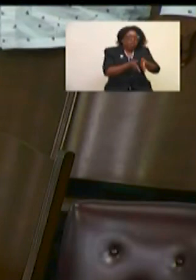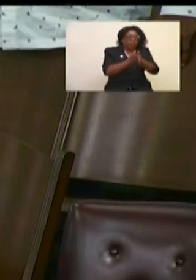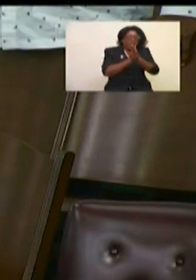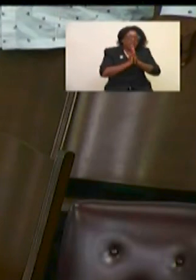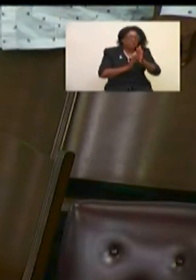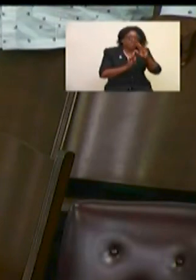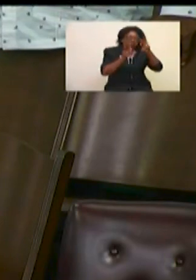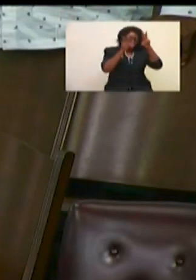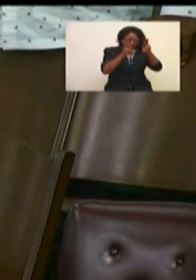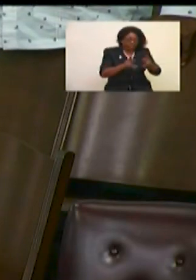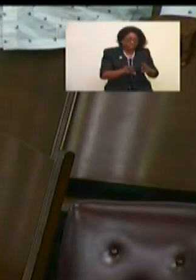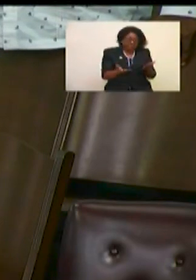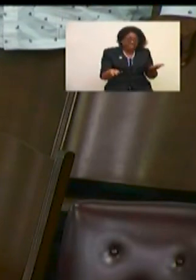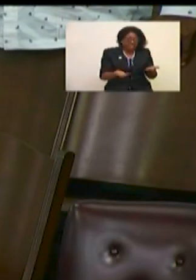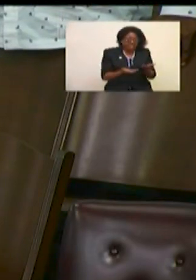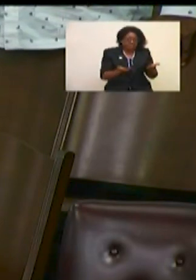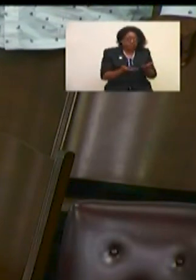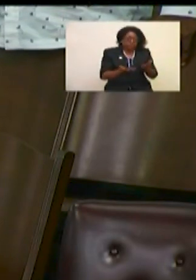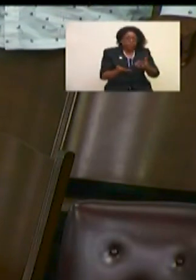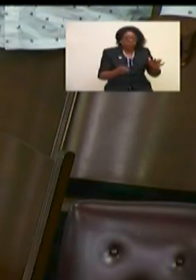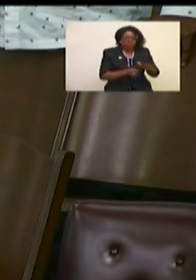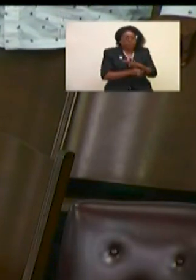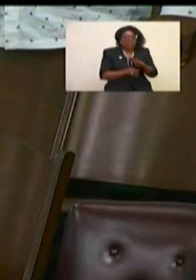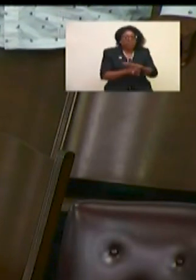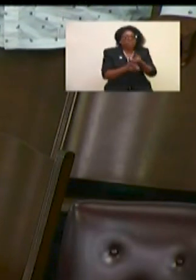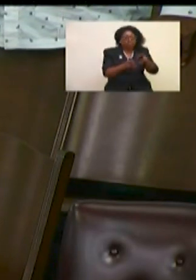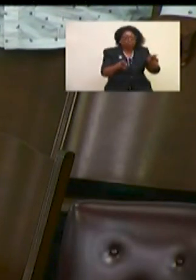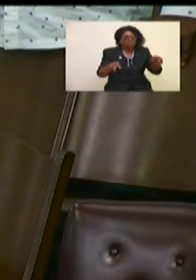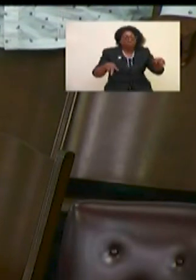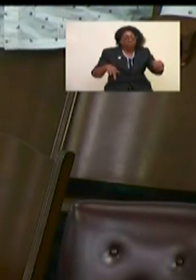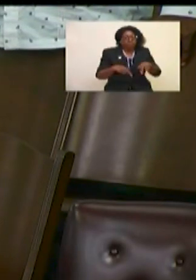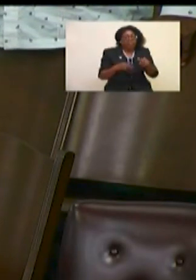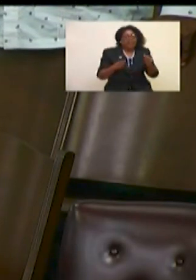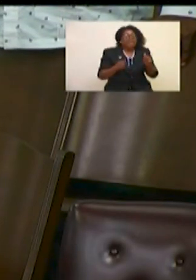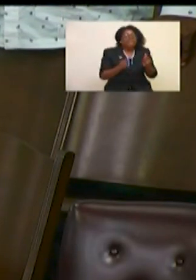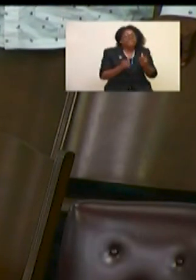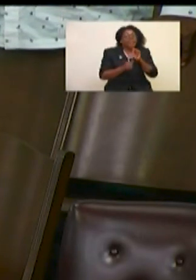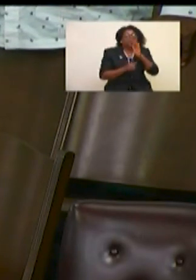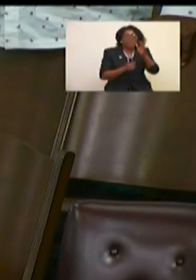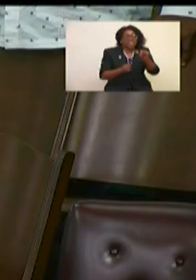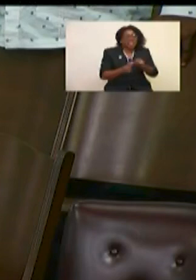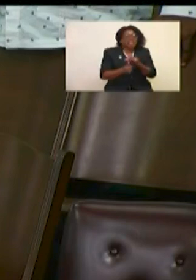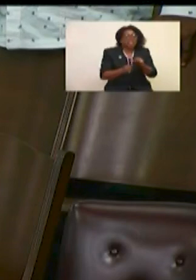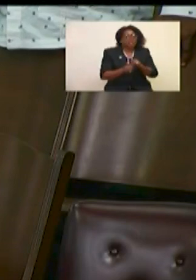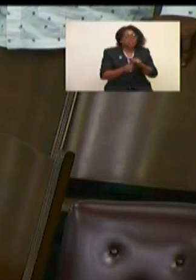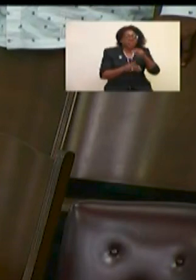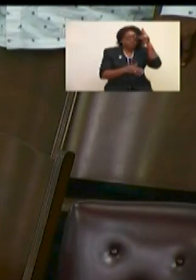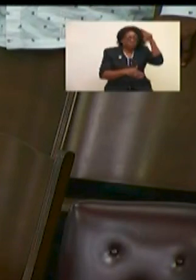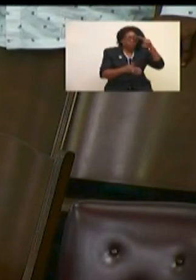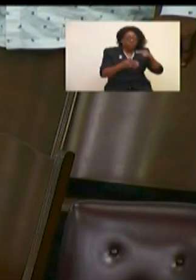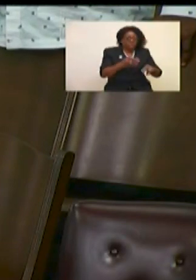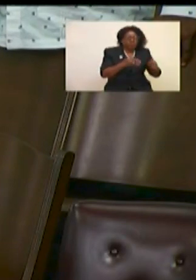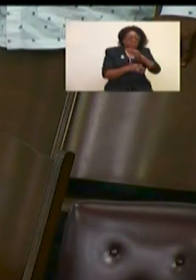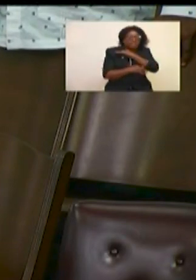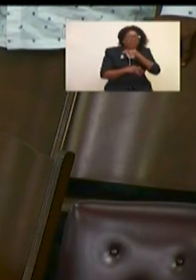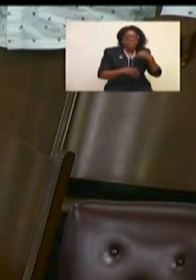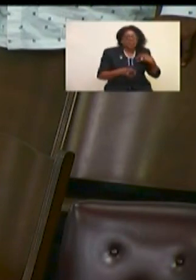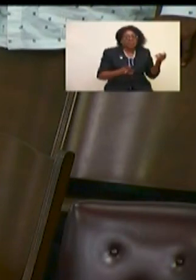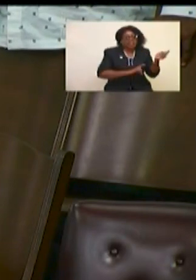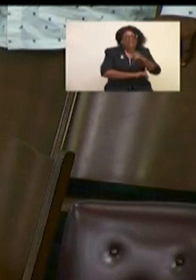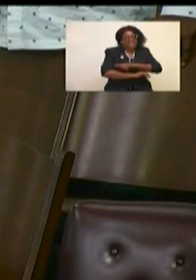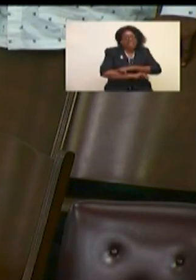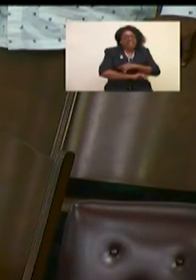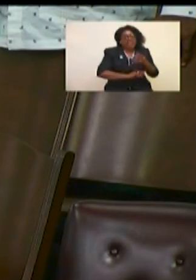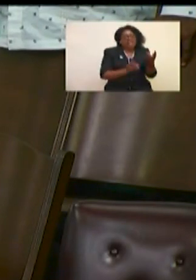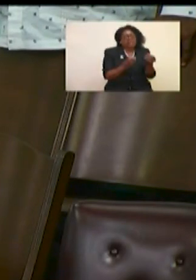your presence to envelop this room. Lord, be with each of these honorable members today as they carry out the